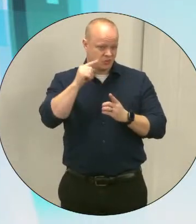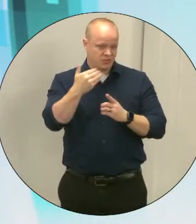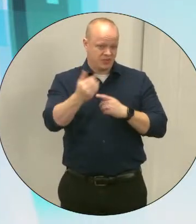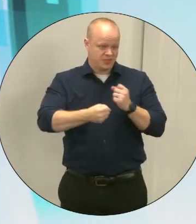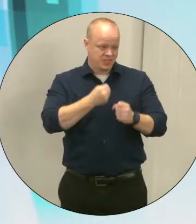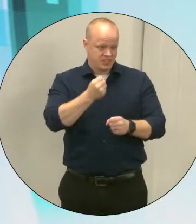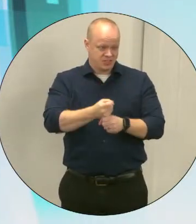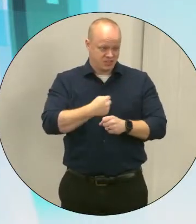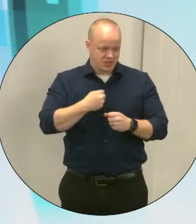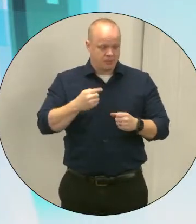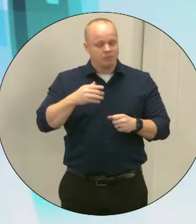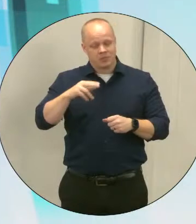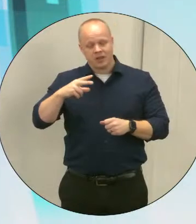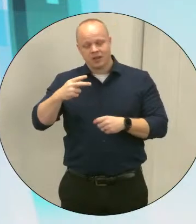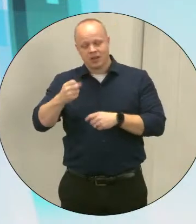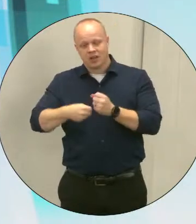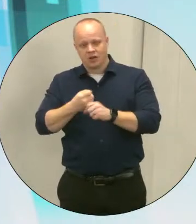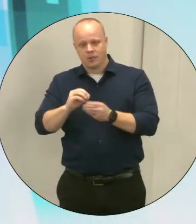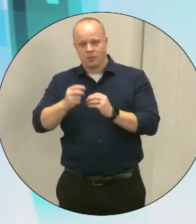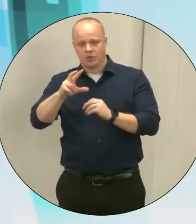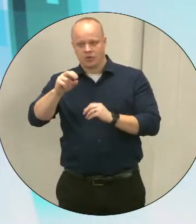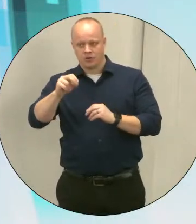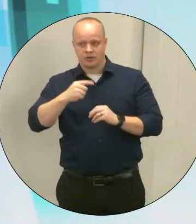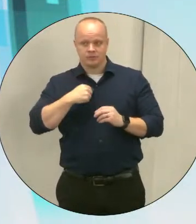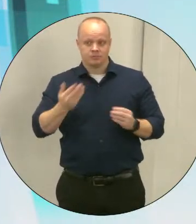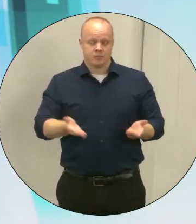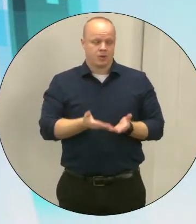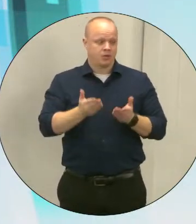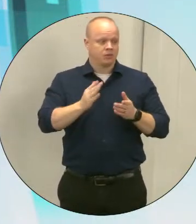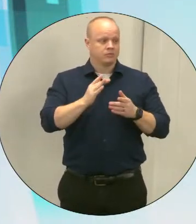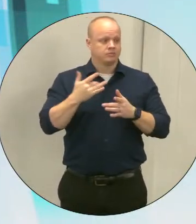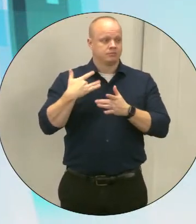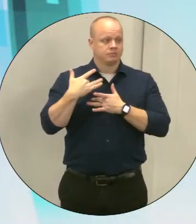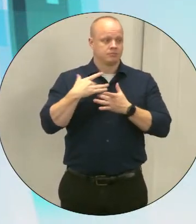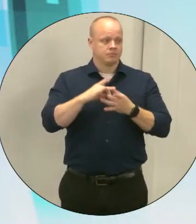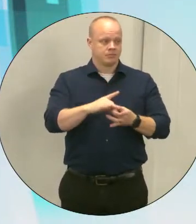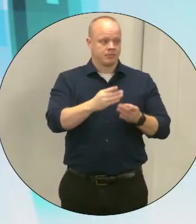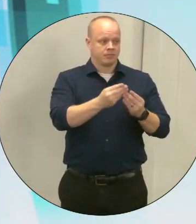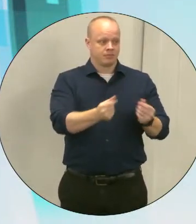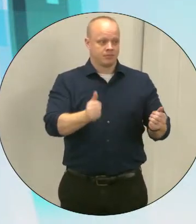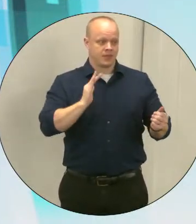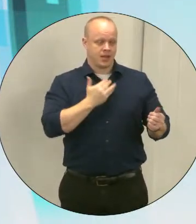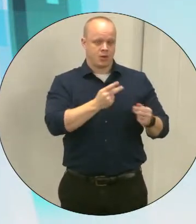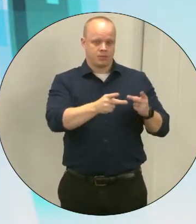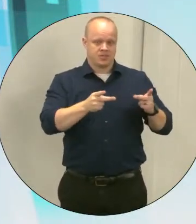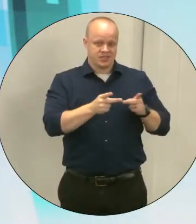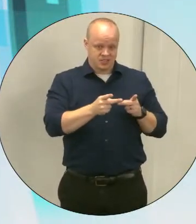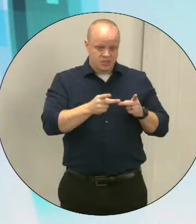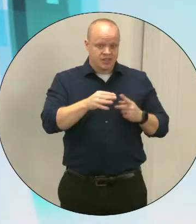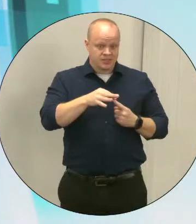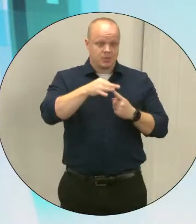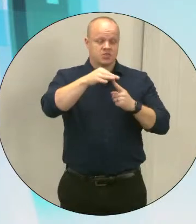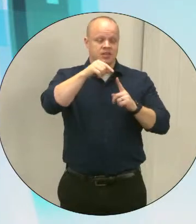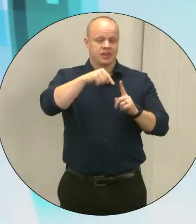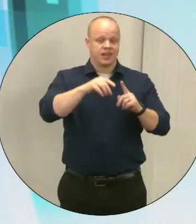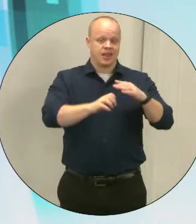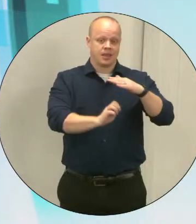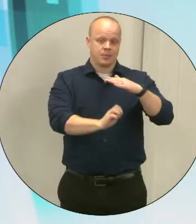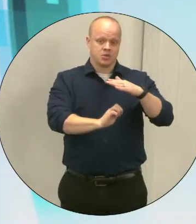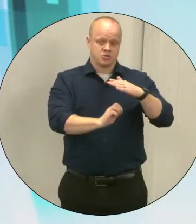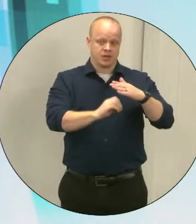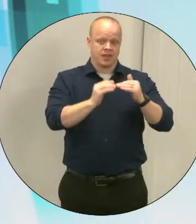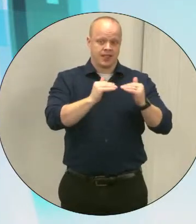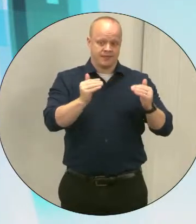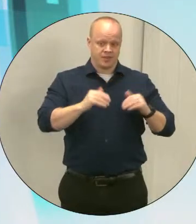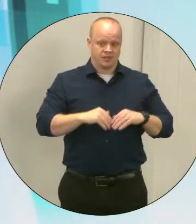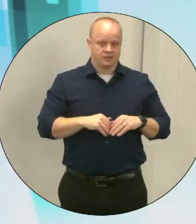and I'm in year 30. I'm here to raise concerns about eliminating art positions, especially at the elementary